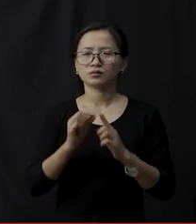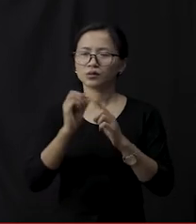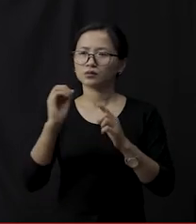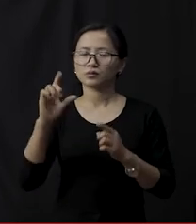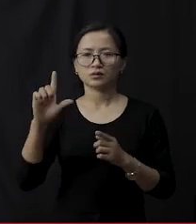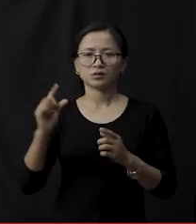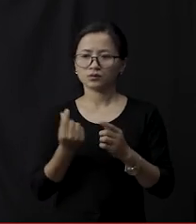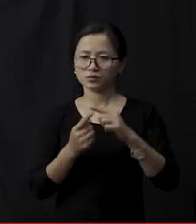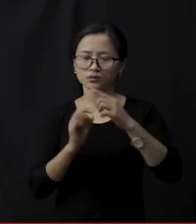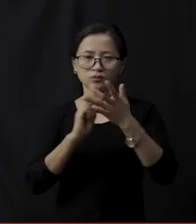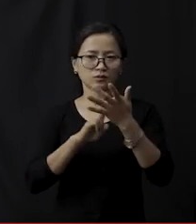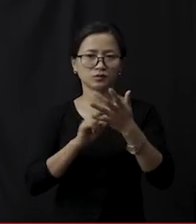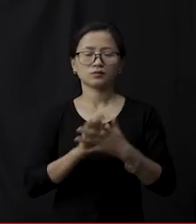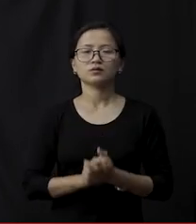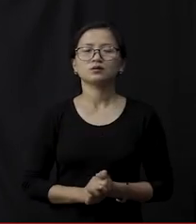pollution,